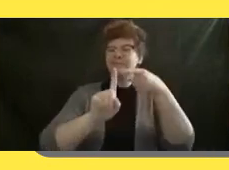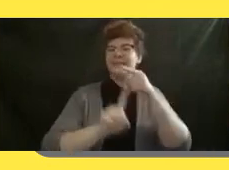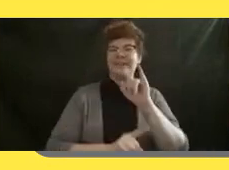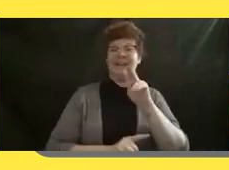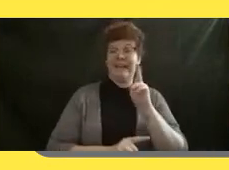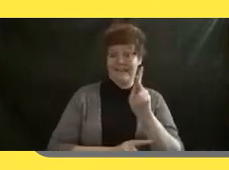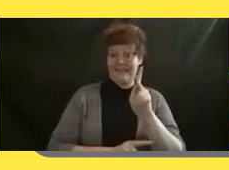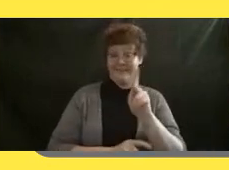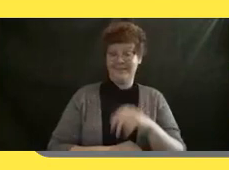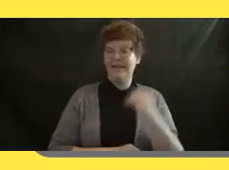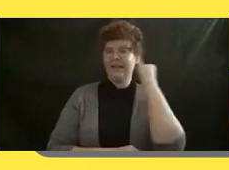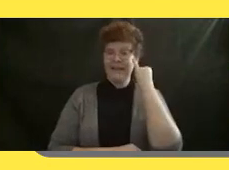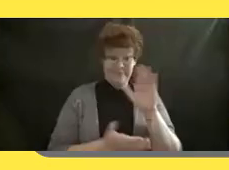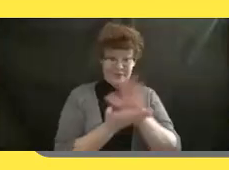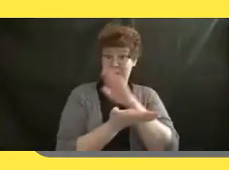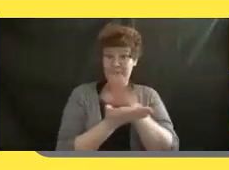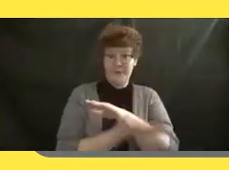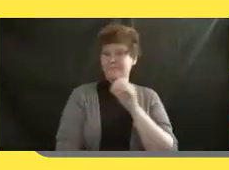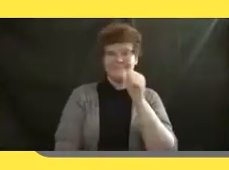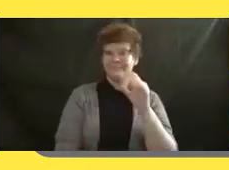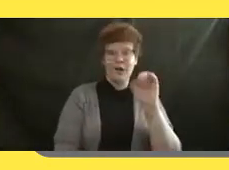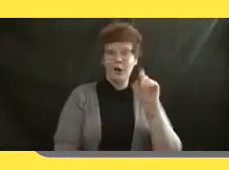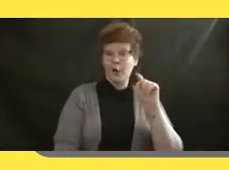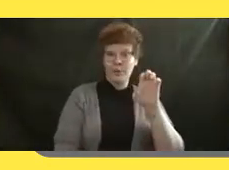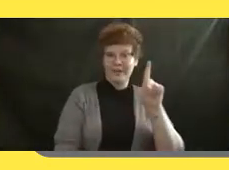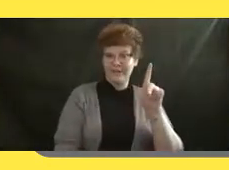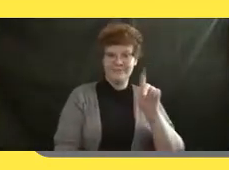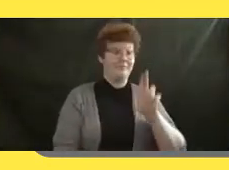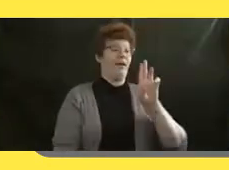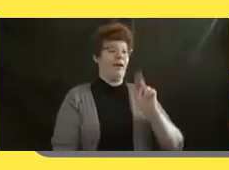you use an uncoated paper, then it tends to be much more porous